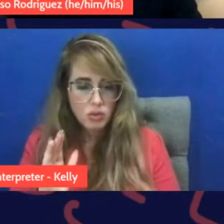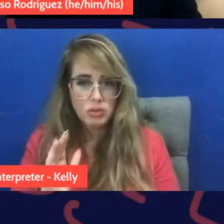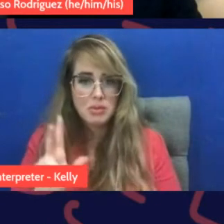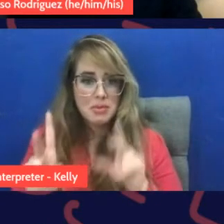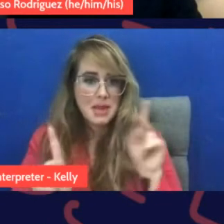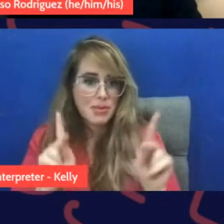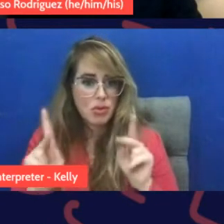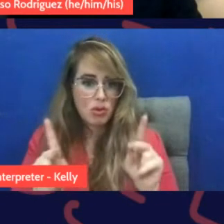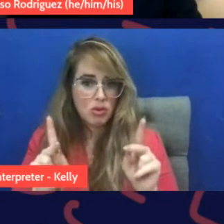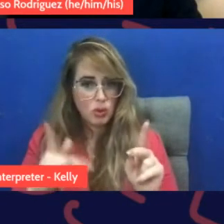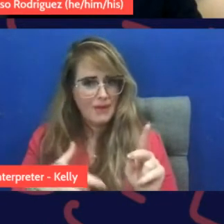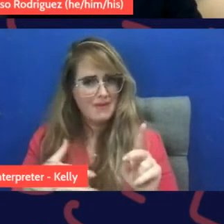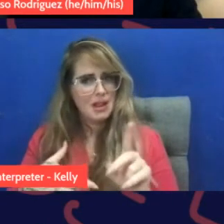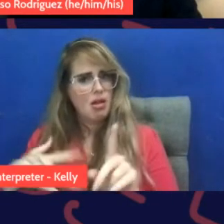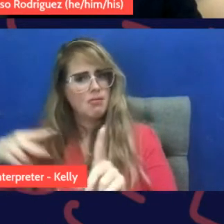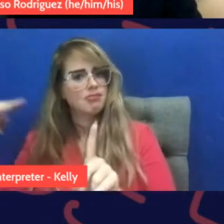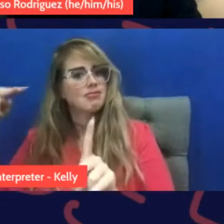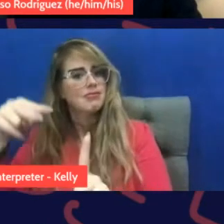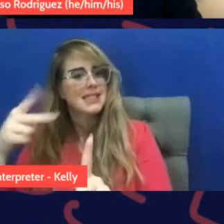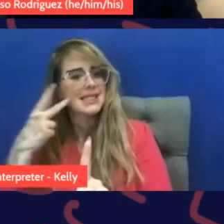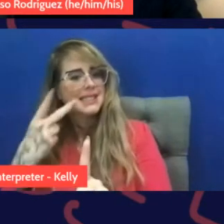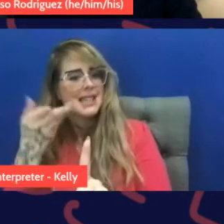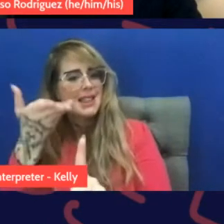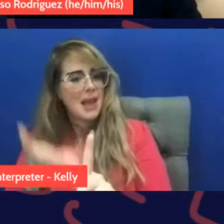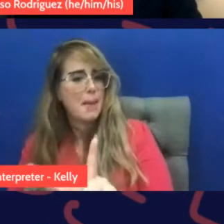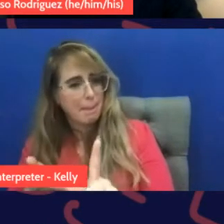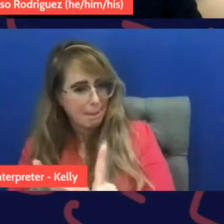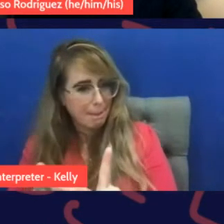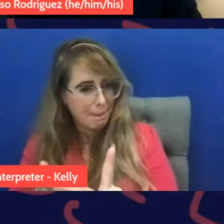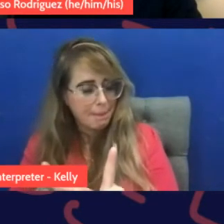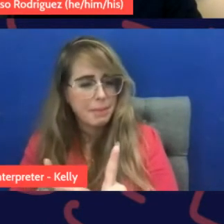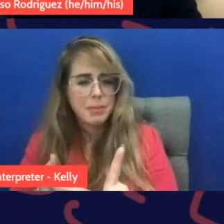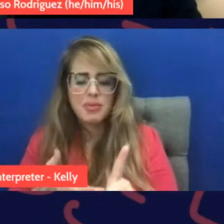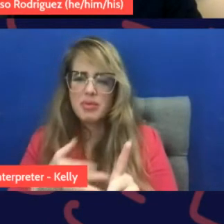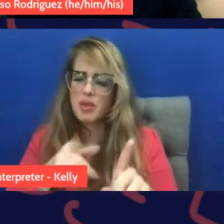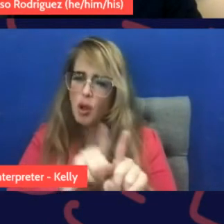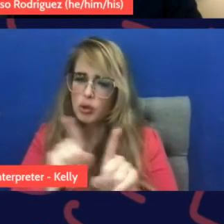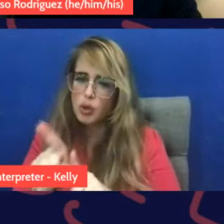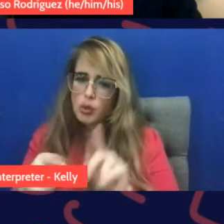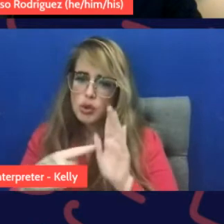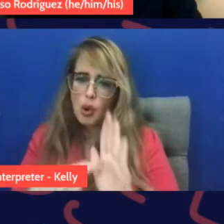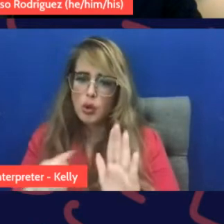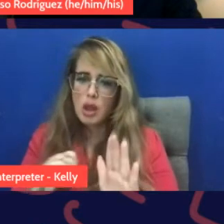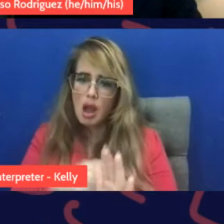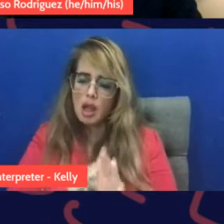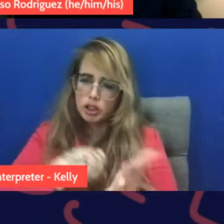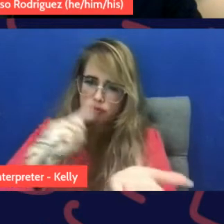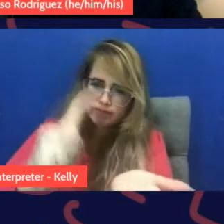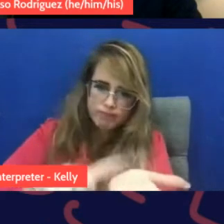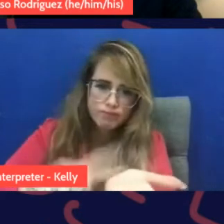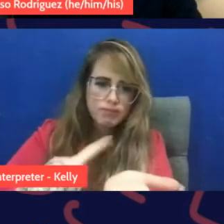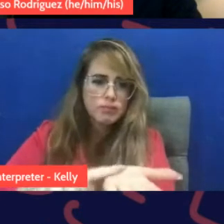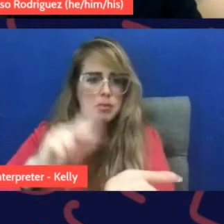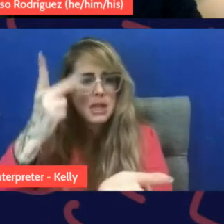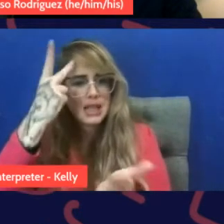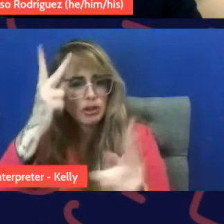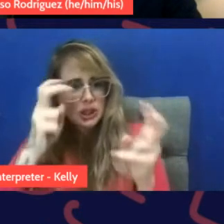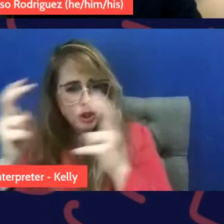to be seen, but allows us to really dig into these very challenging political issues, but also these